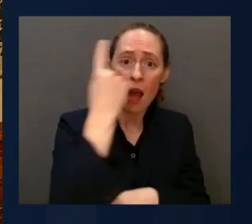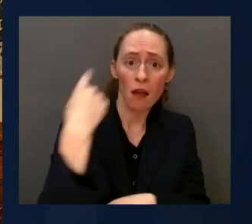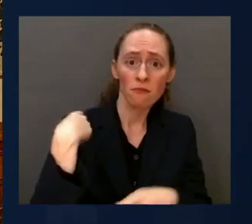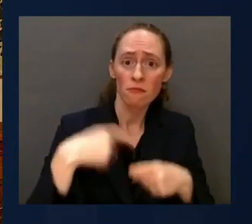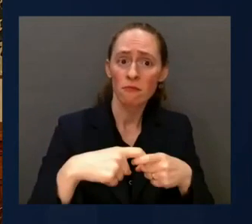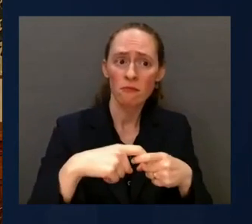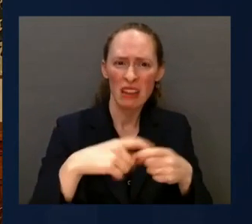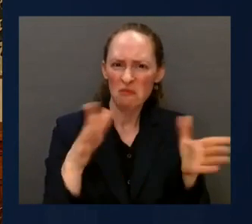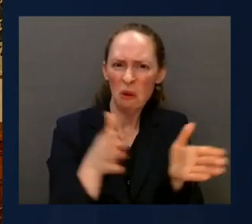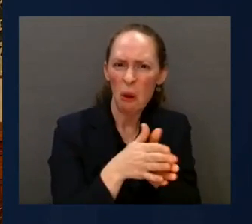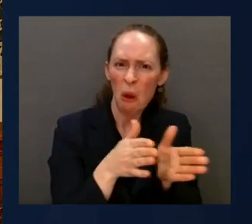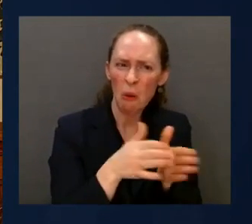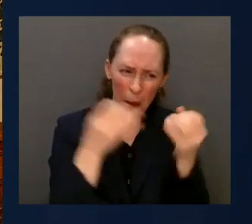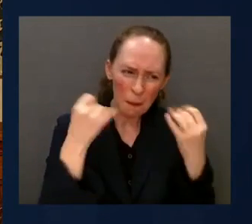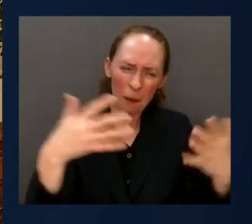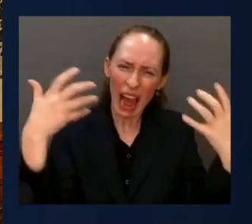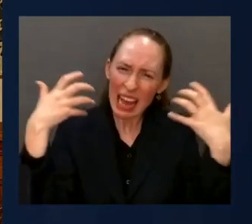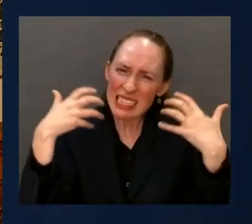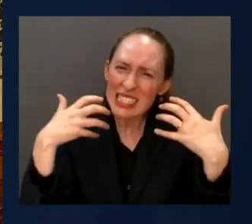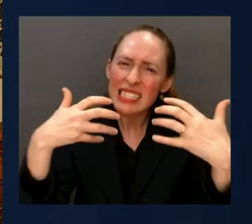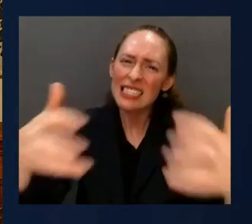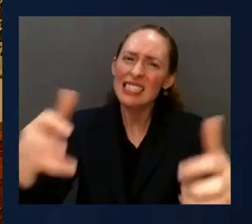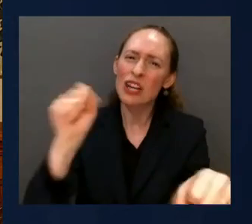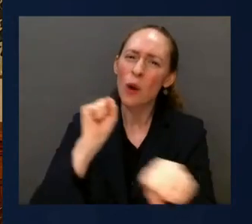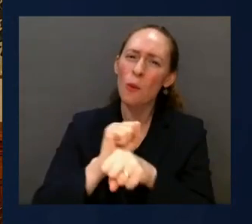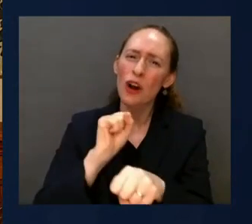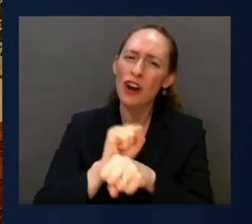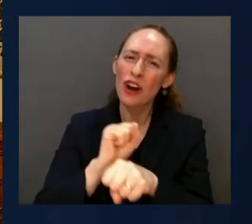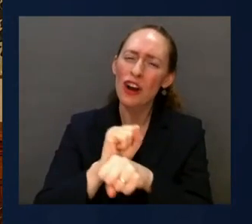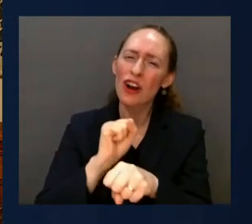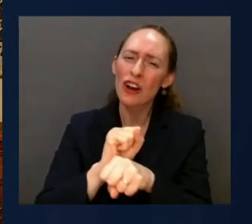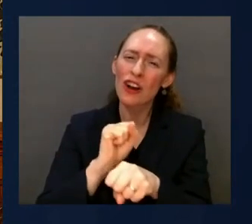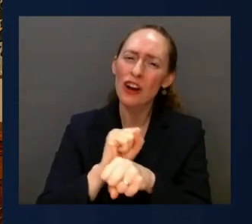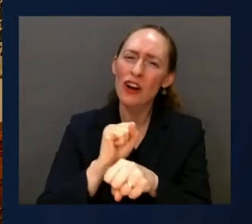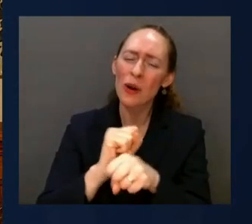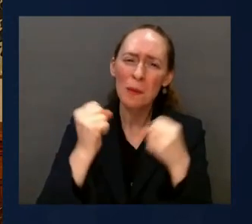jobs, the fastest growth in 40 years.